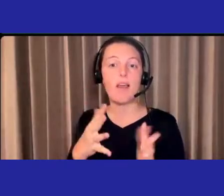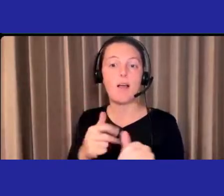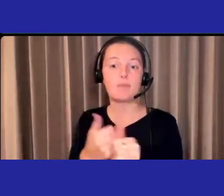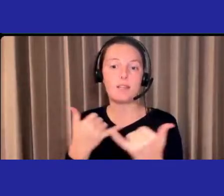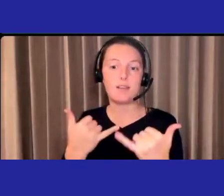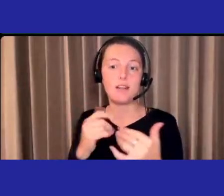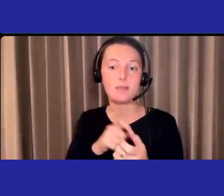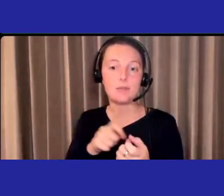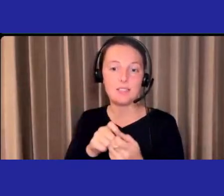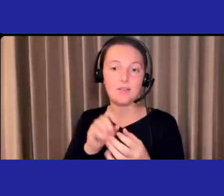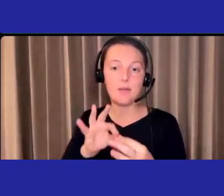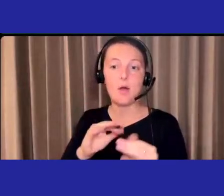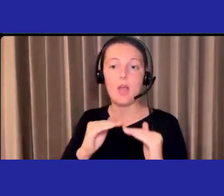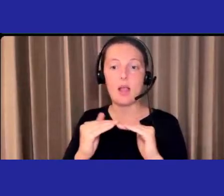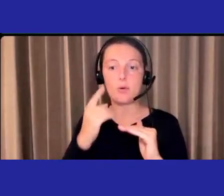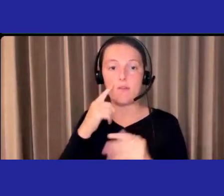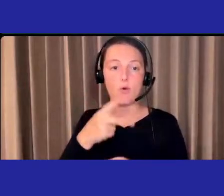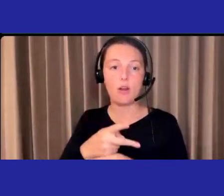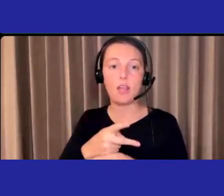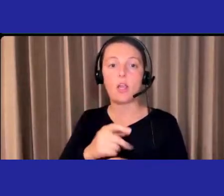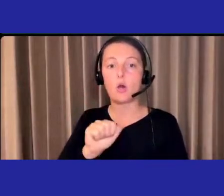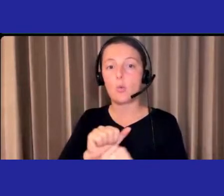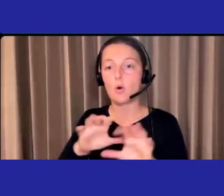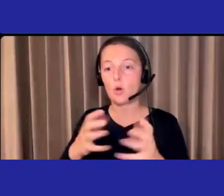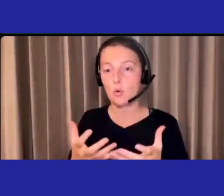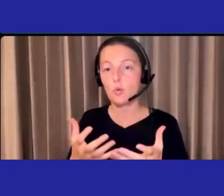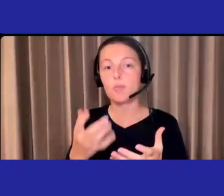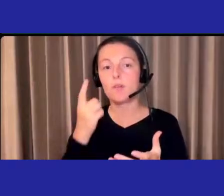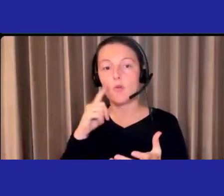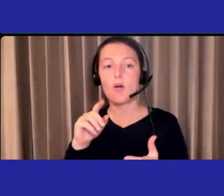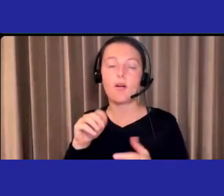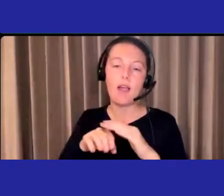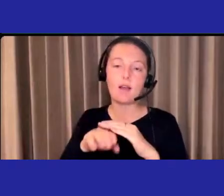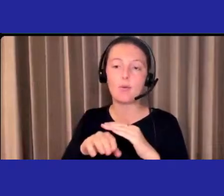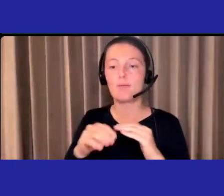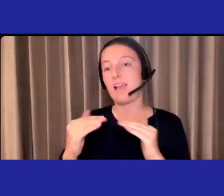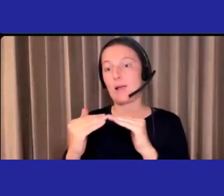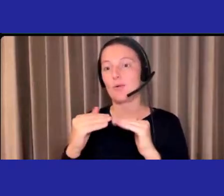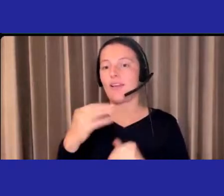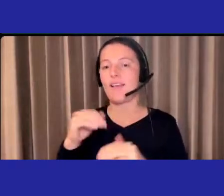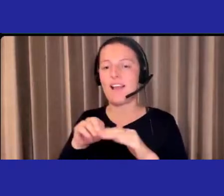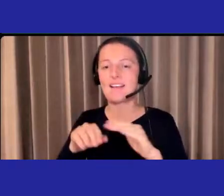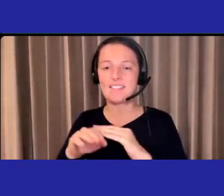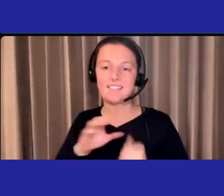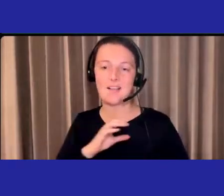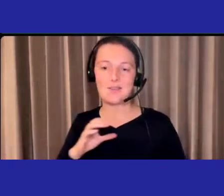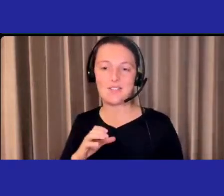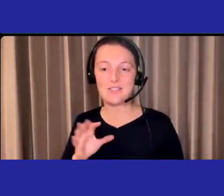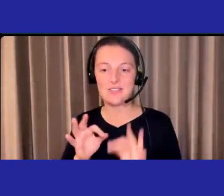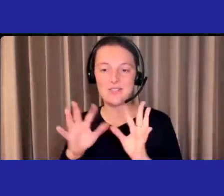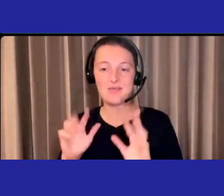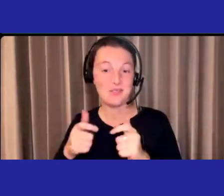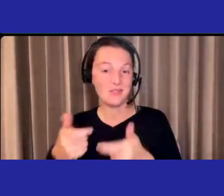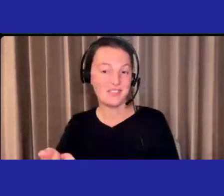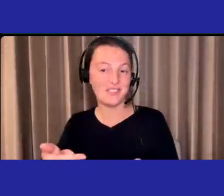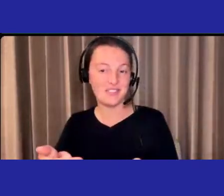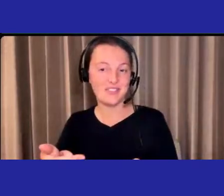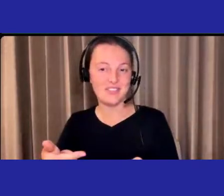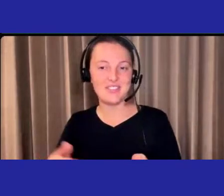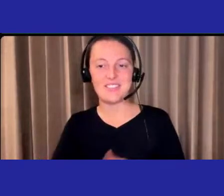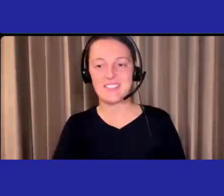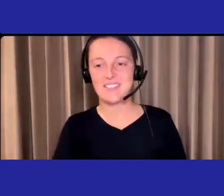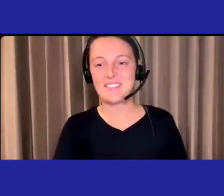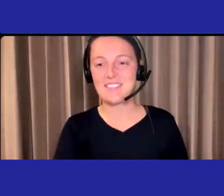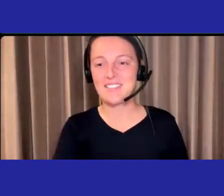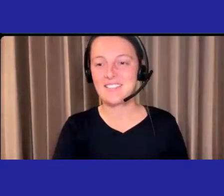Care work group of the Equity and Access Council. The work group lead is Dr. Eisenstein, who is seeing patients